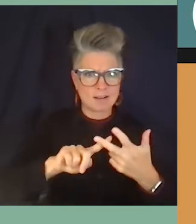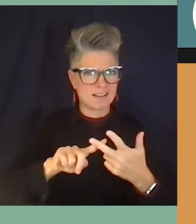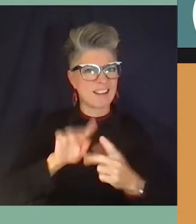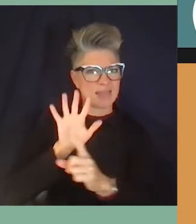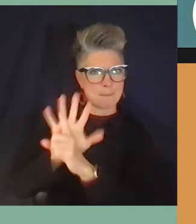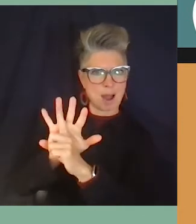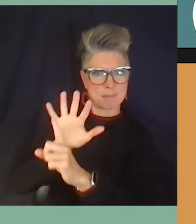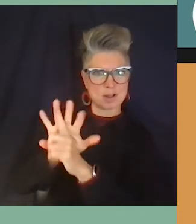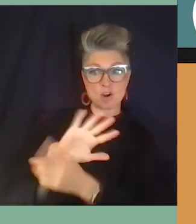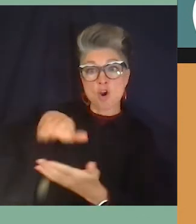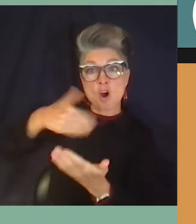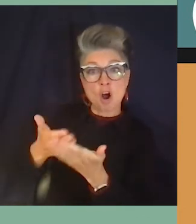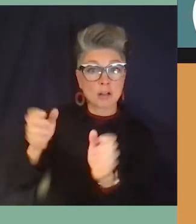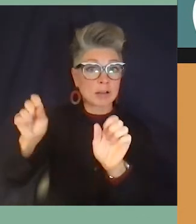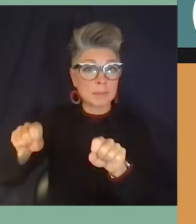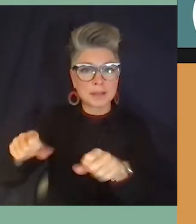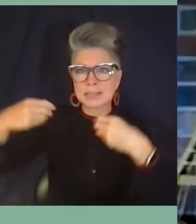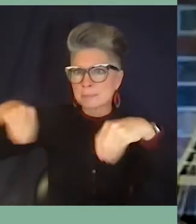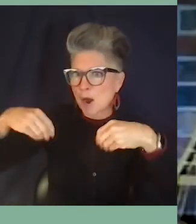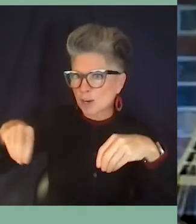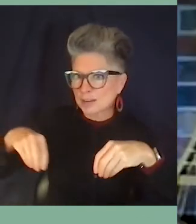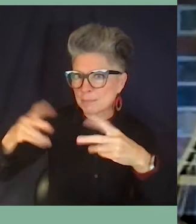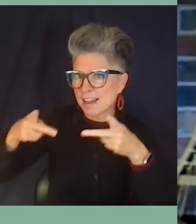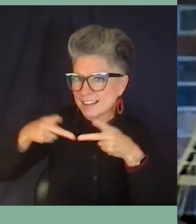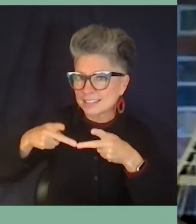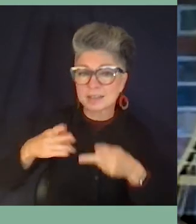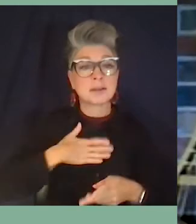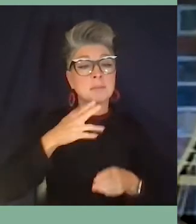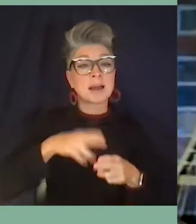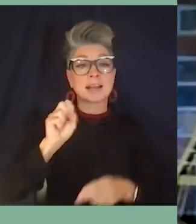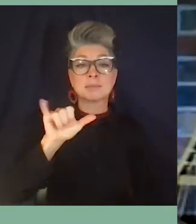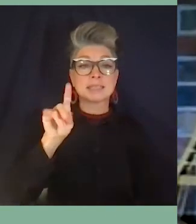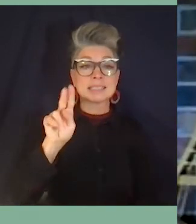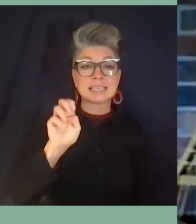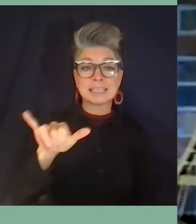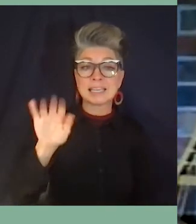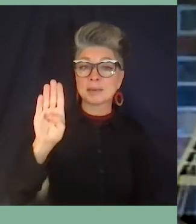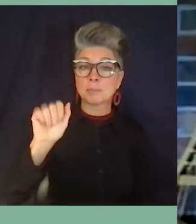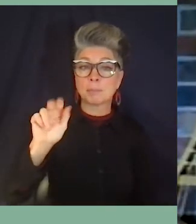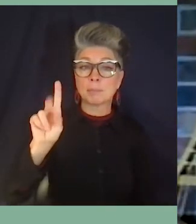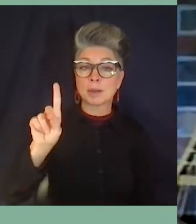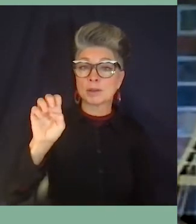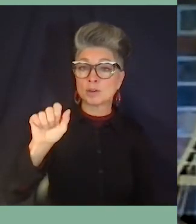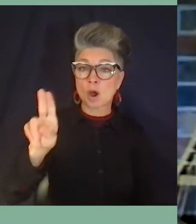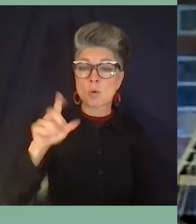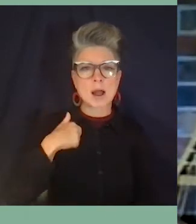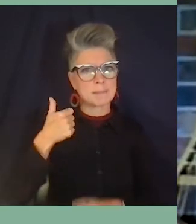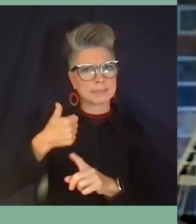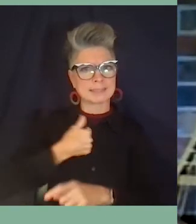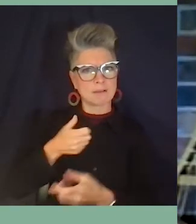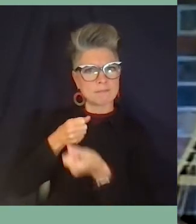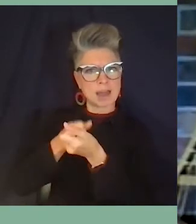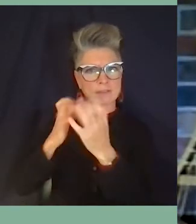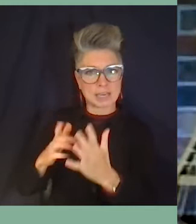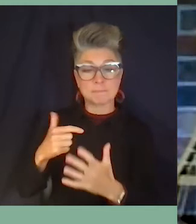All Abilities Marketplace. My name is Sydney Badeau, and I'm a self-advocate. I'm